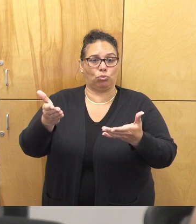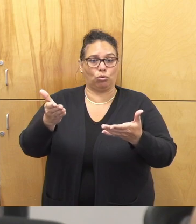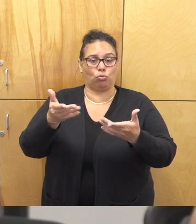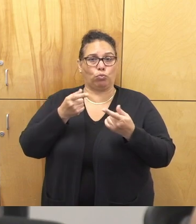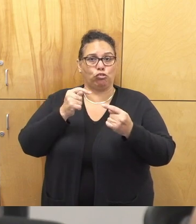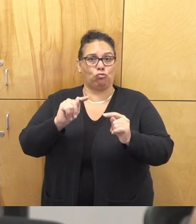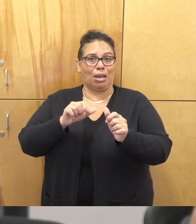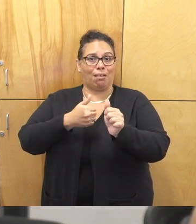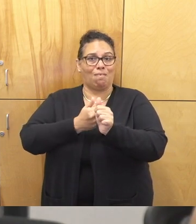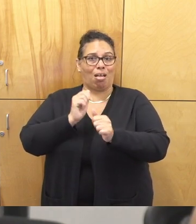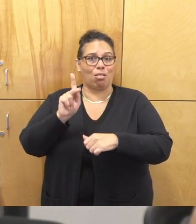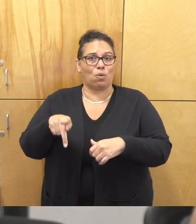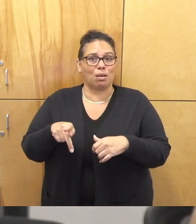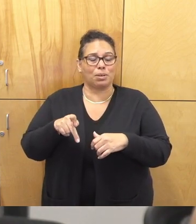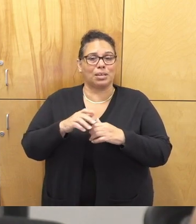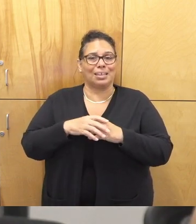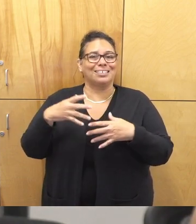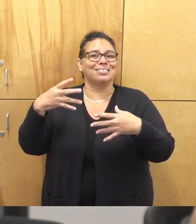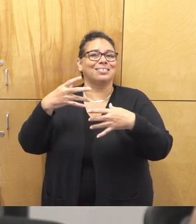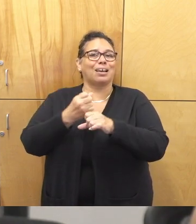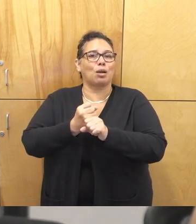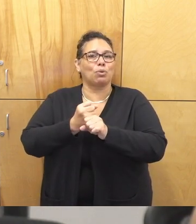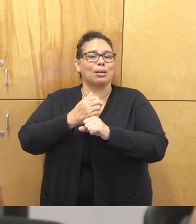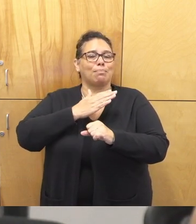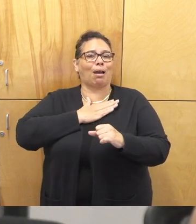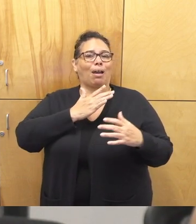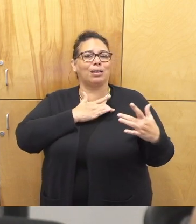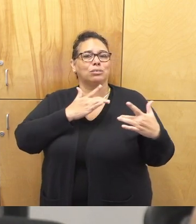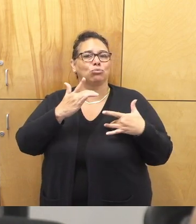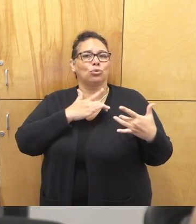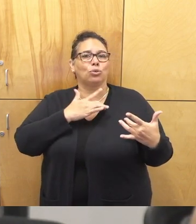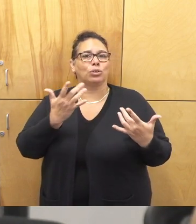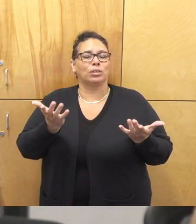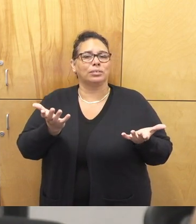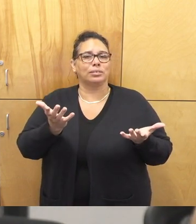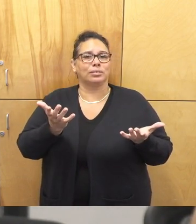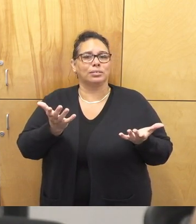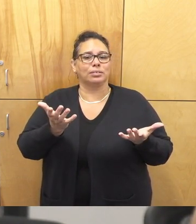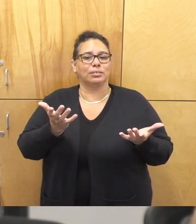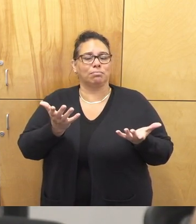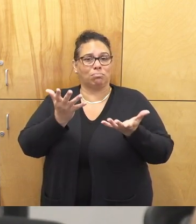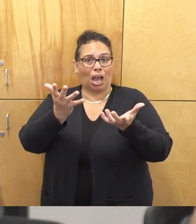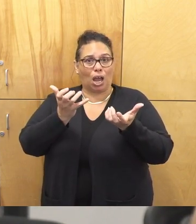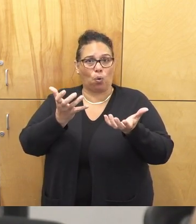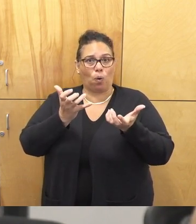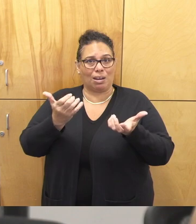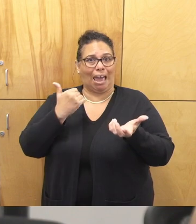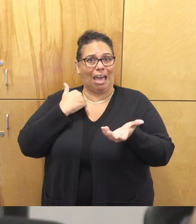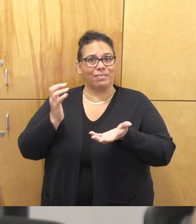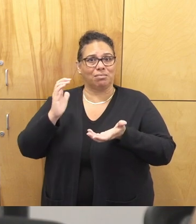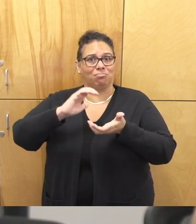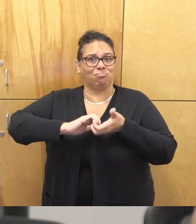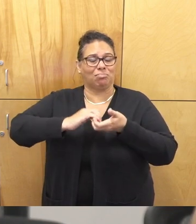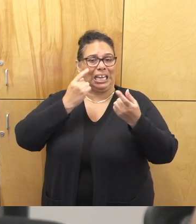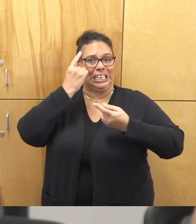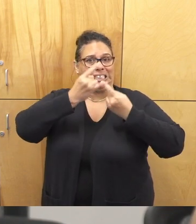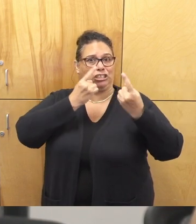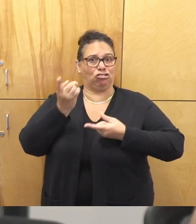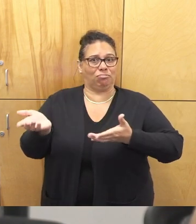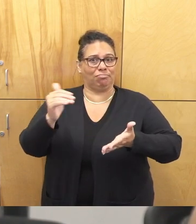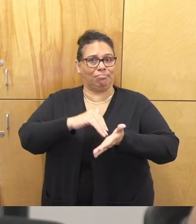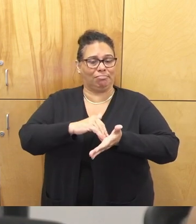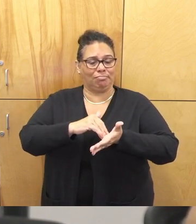attempted to follow up, but in summary, my concern is I would like to have this partnership reconsidered.